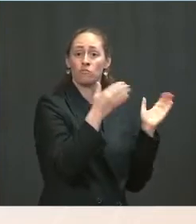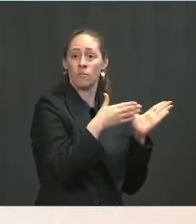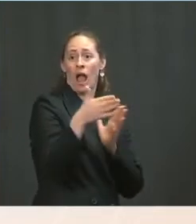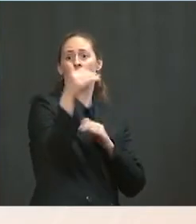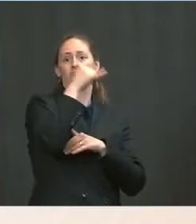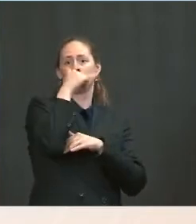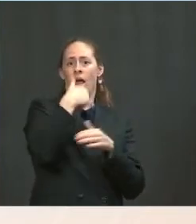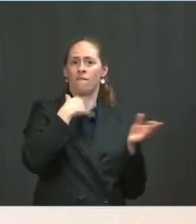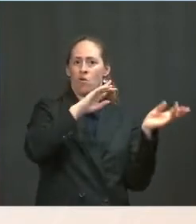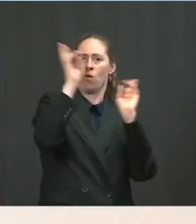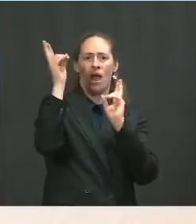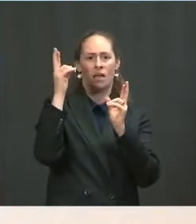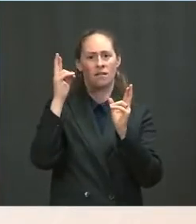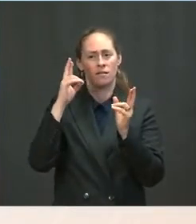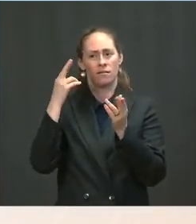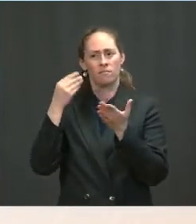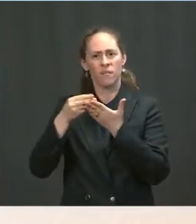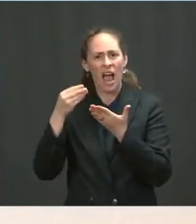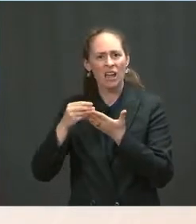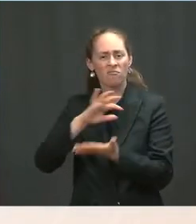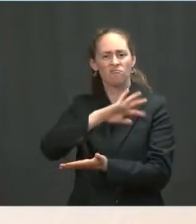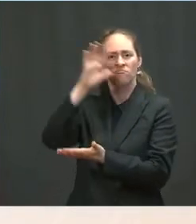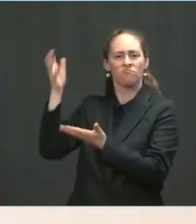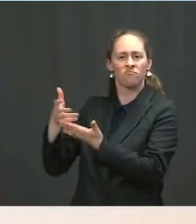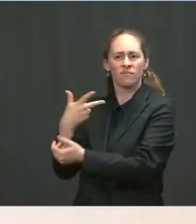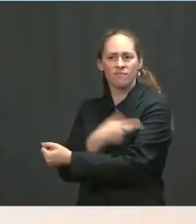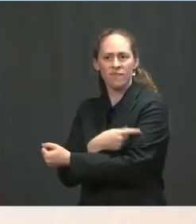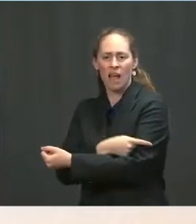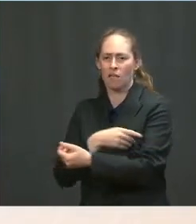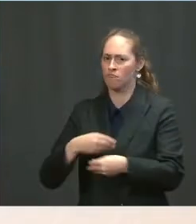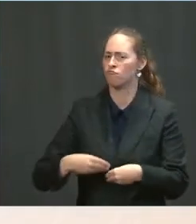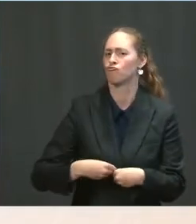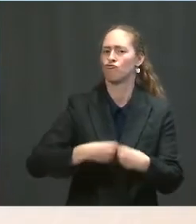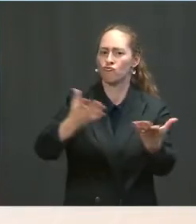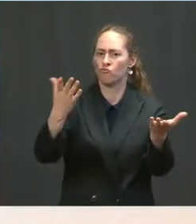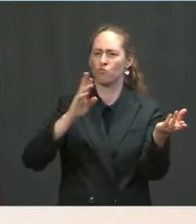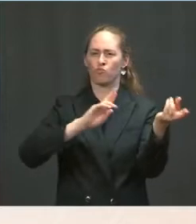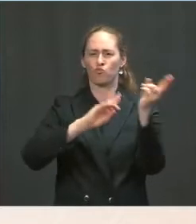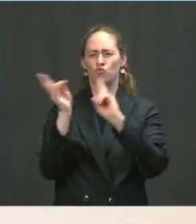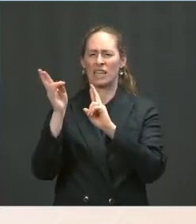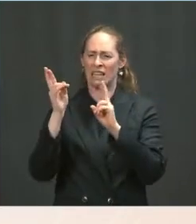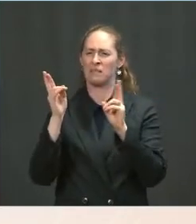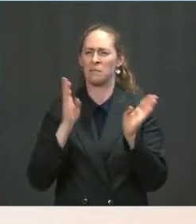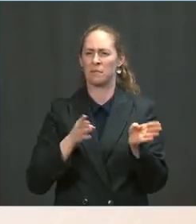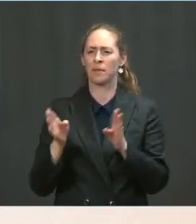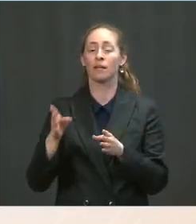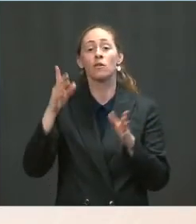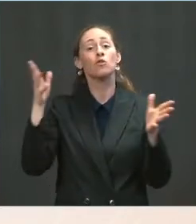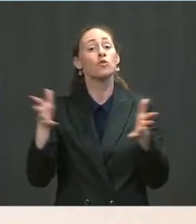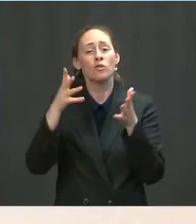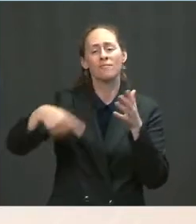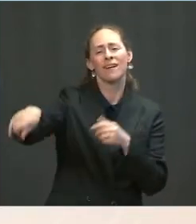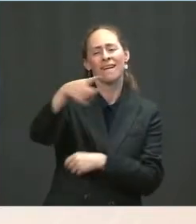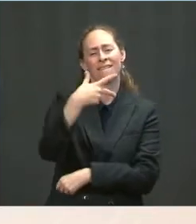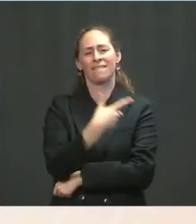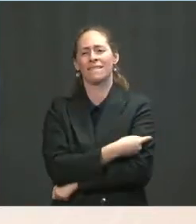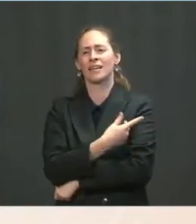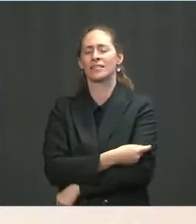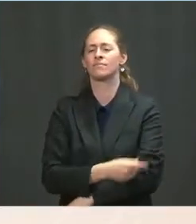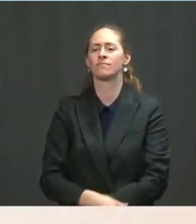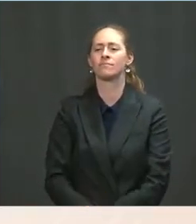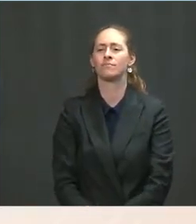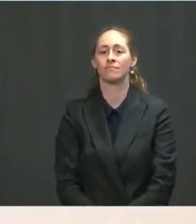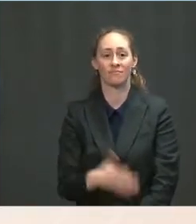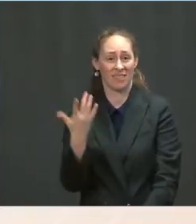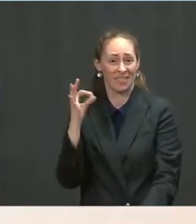role, again, is to make sure that we get people vaccinated as quickly as possible. Look, these vaccines are free.